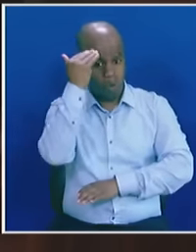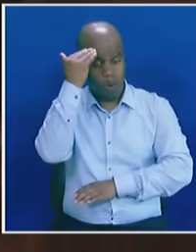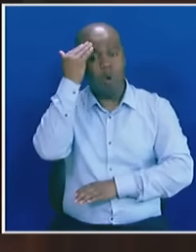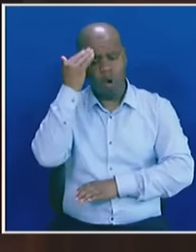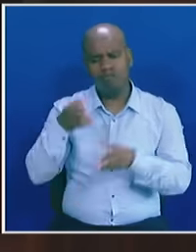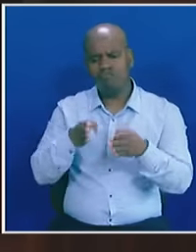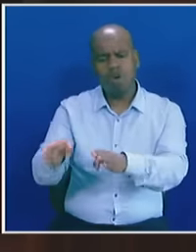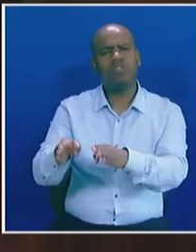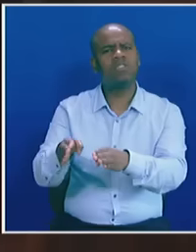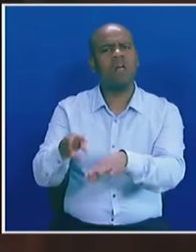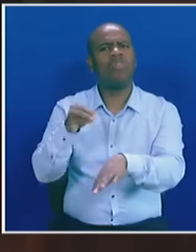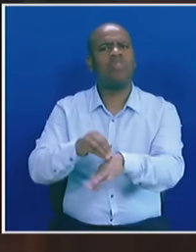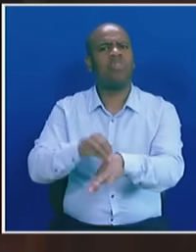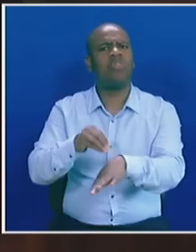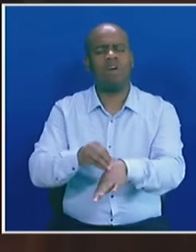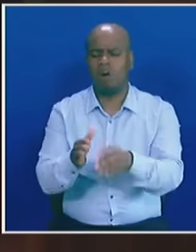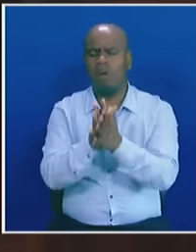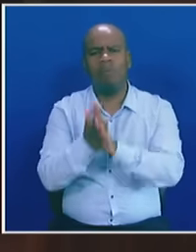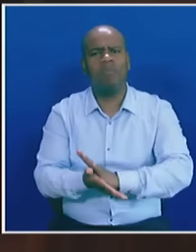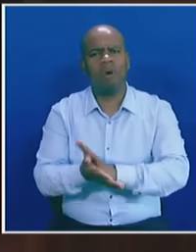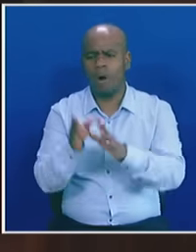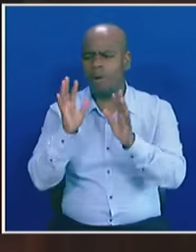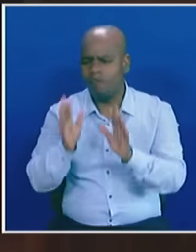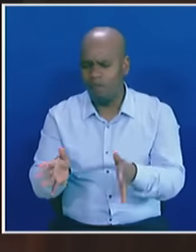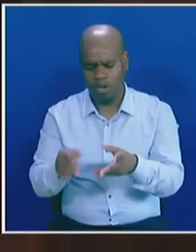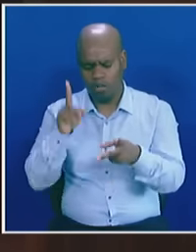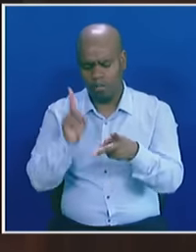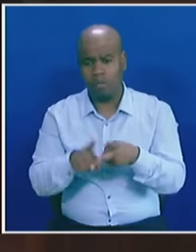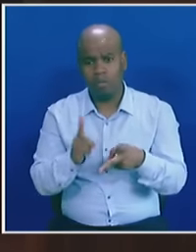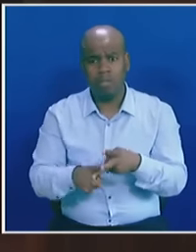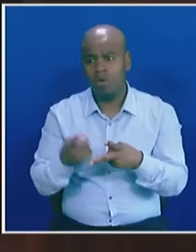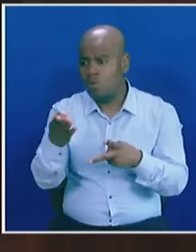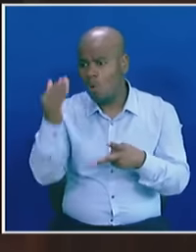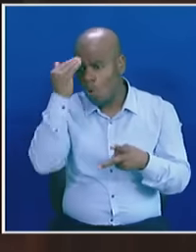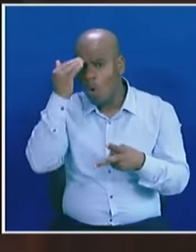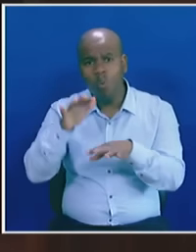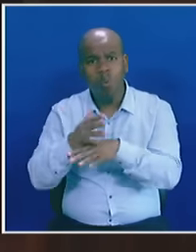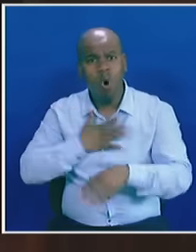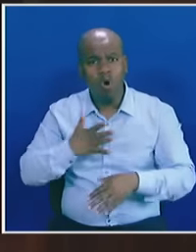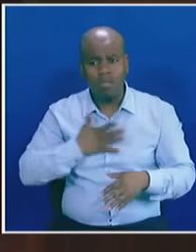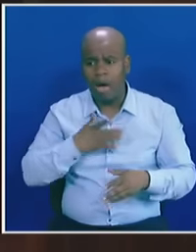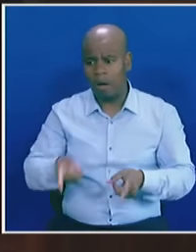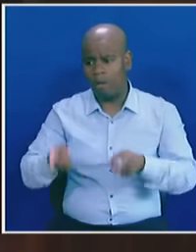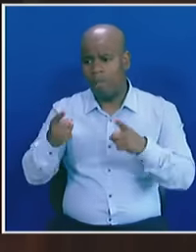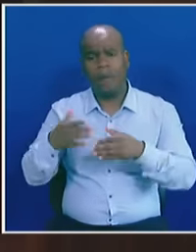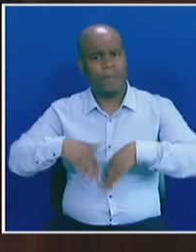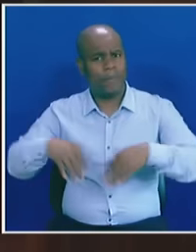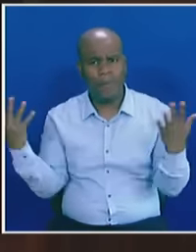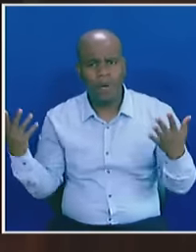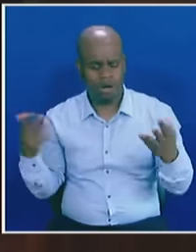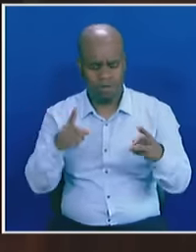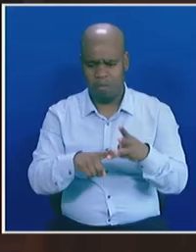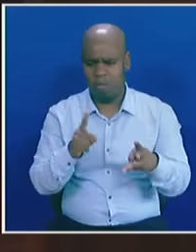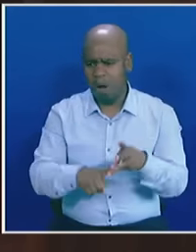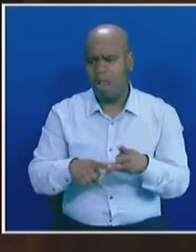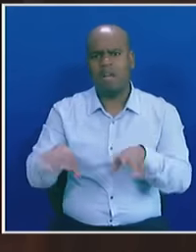their communities are pockmarked by potholes. They know why dumps of refuse have grown up like mushrooms where they